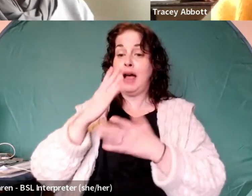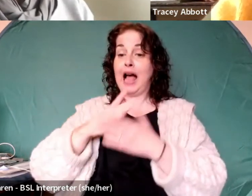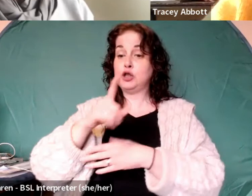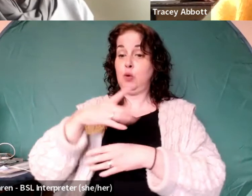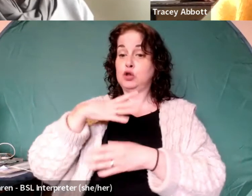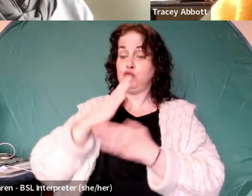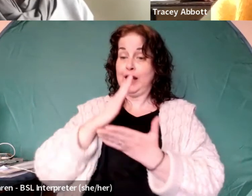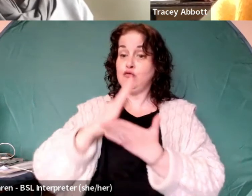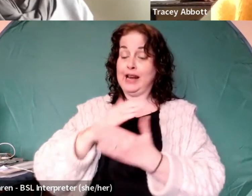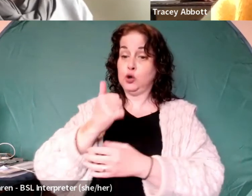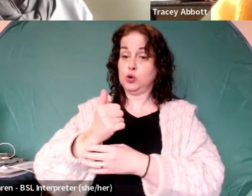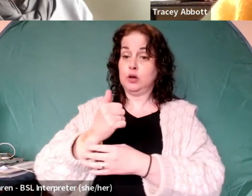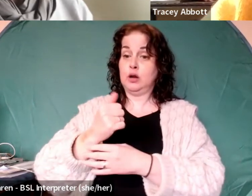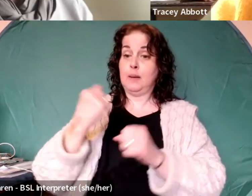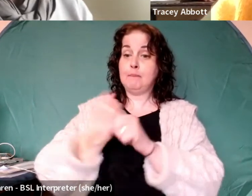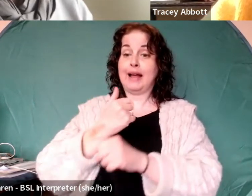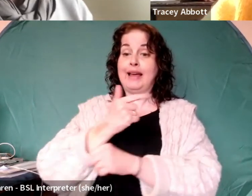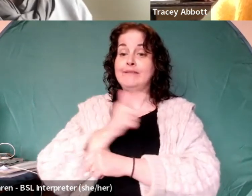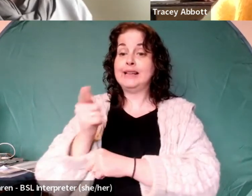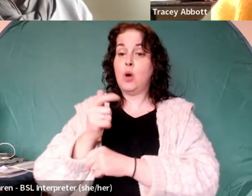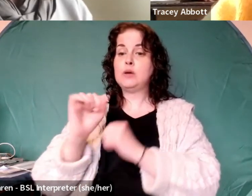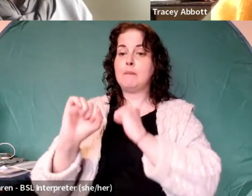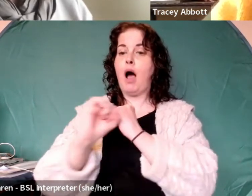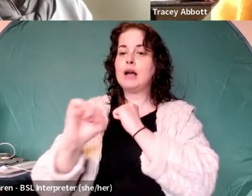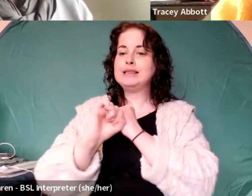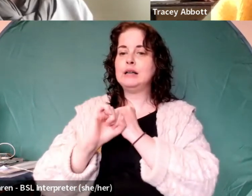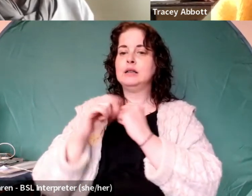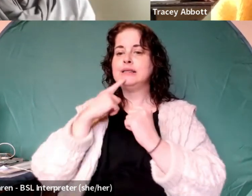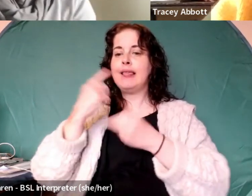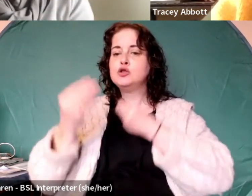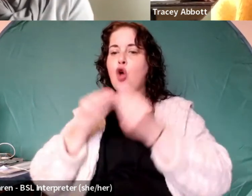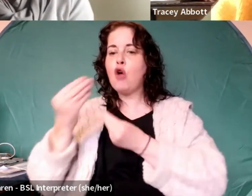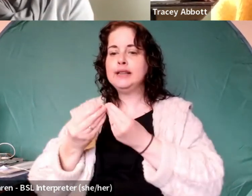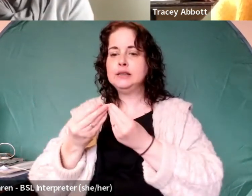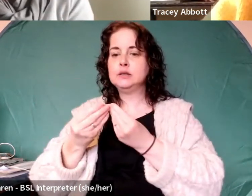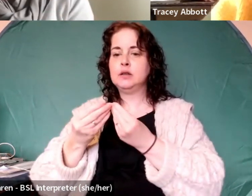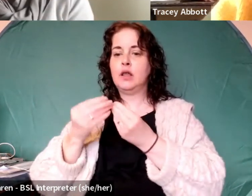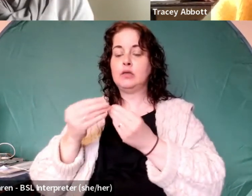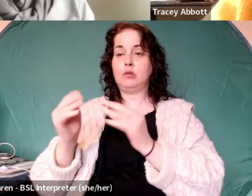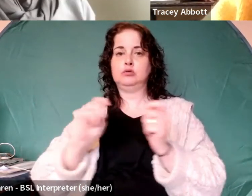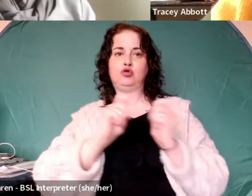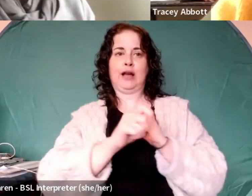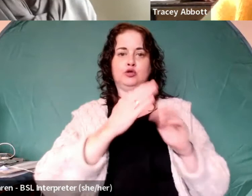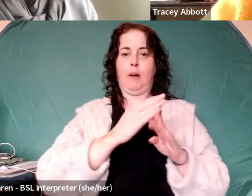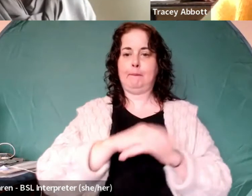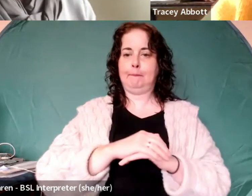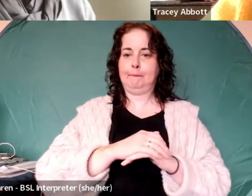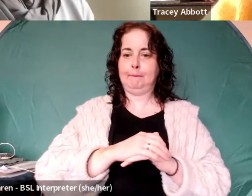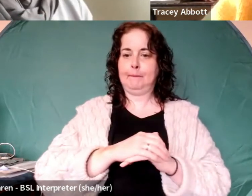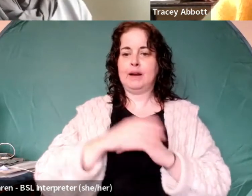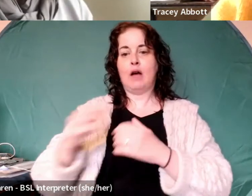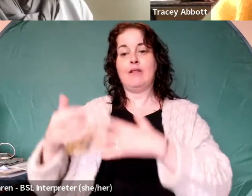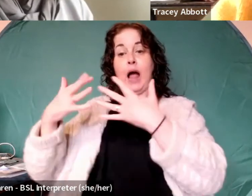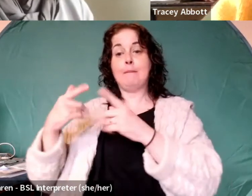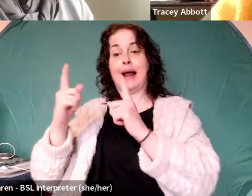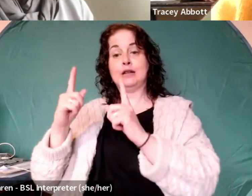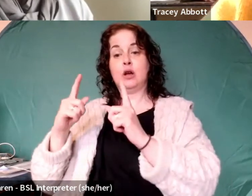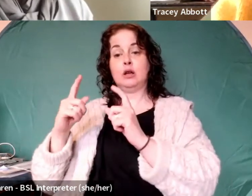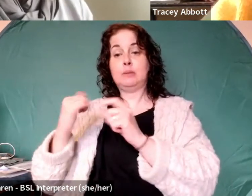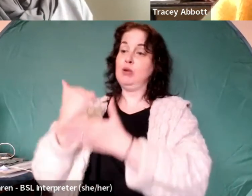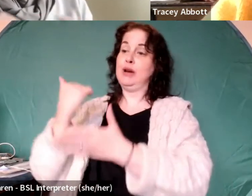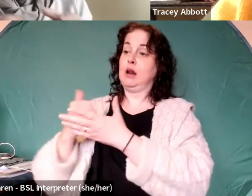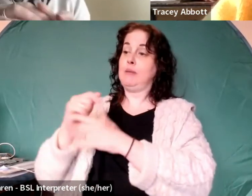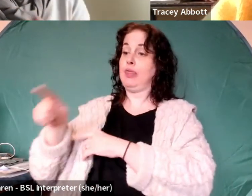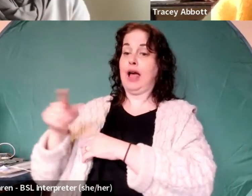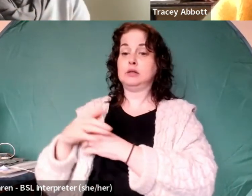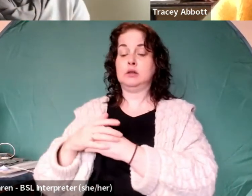she's really, really good at is making videos and marketing and telling stories. So that's now what she does. And we have an account manager who's brilliant at being an account